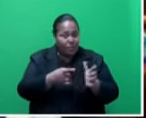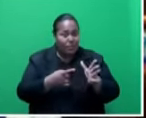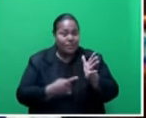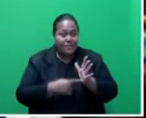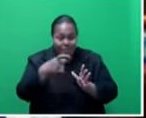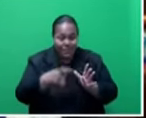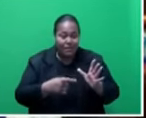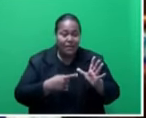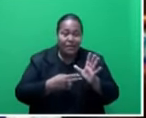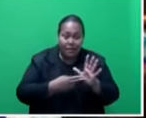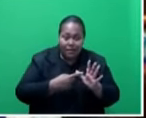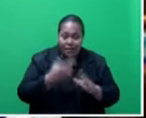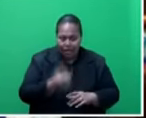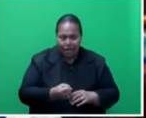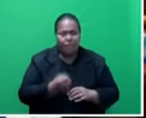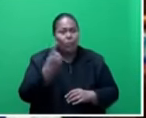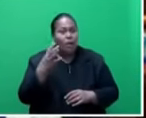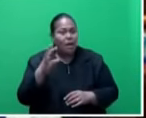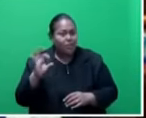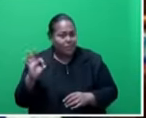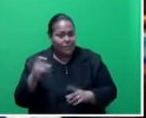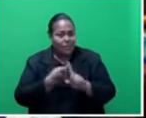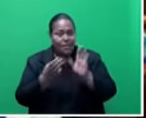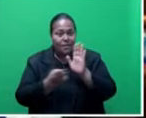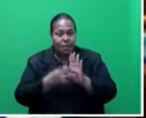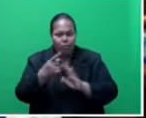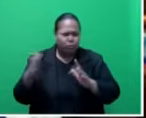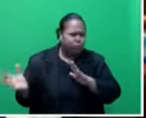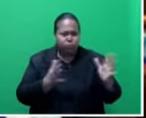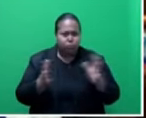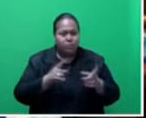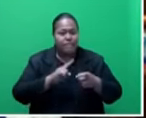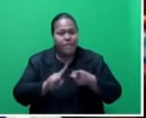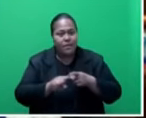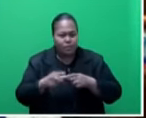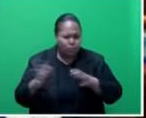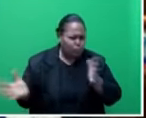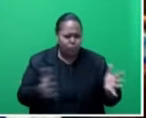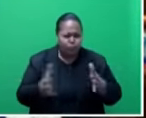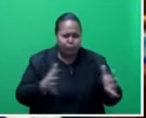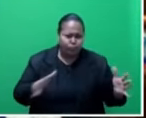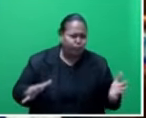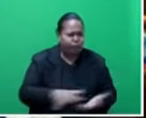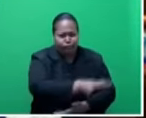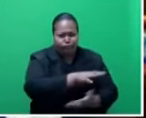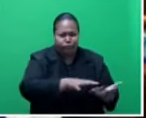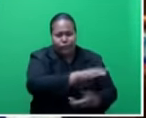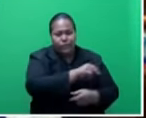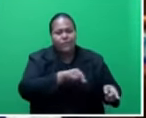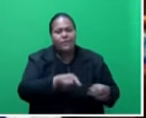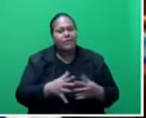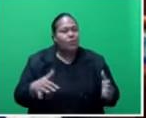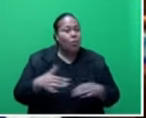average speeds of 100 km per hour and momentary gusts of up to 140 km per hour was experienced over Vitilevu,